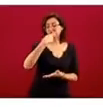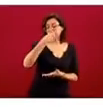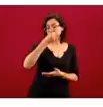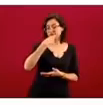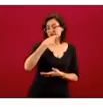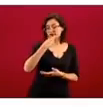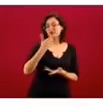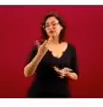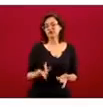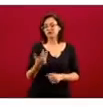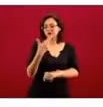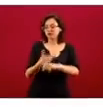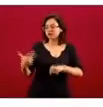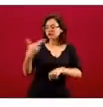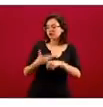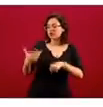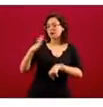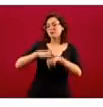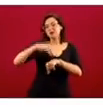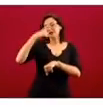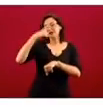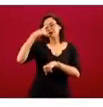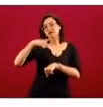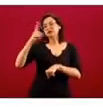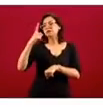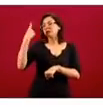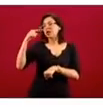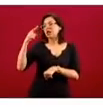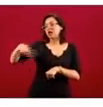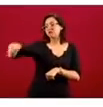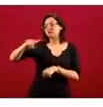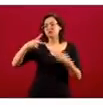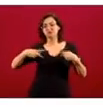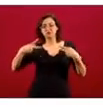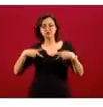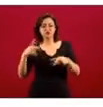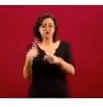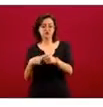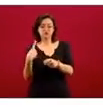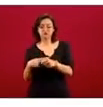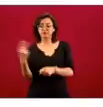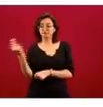and that includes us. For example, our program of